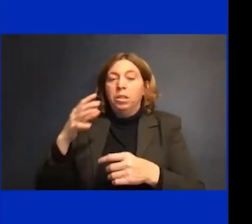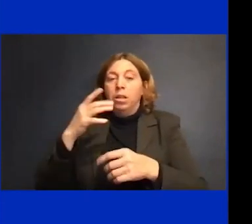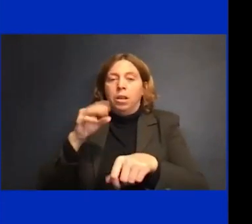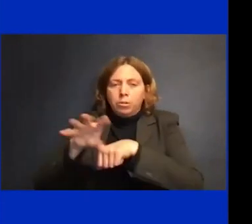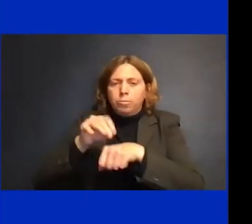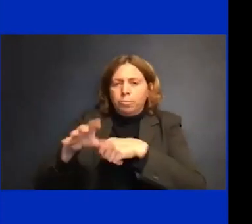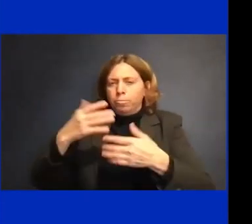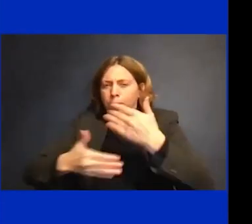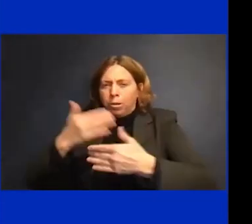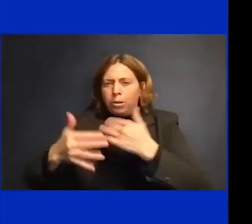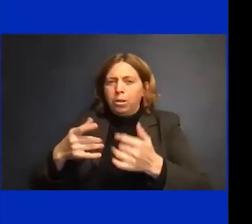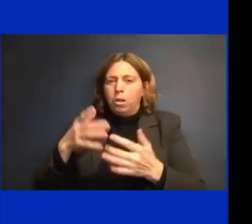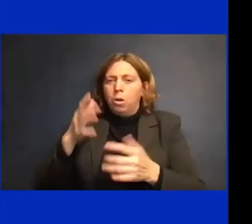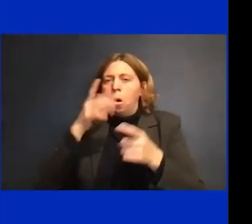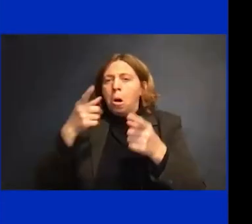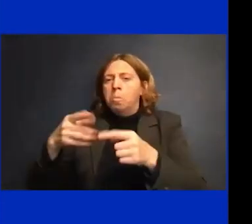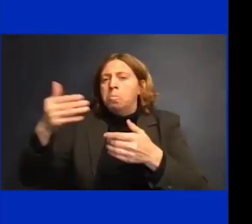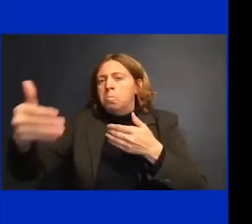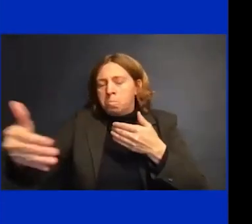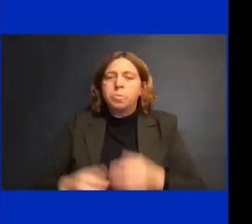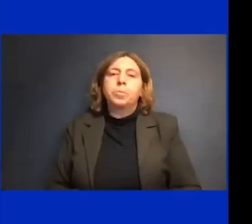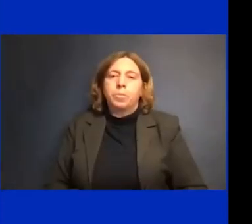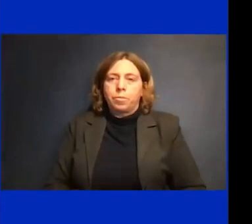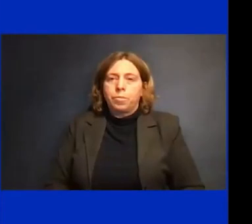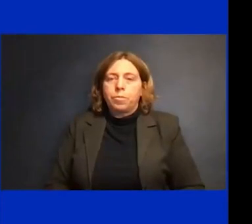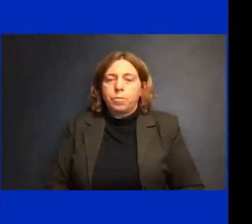a consultative process will occur in the future.